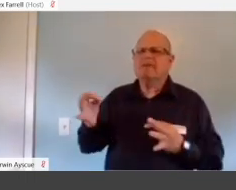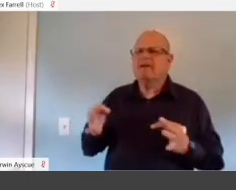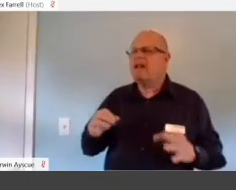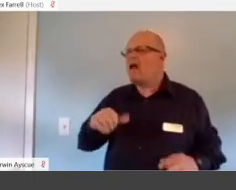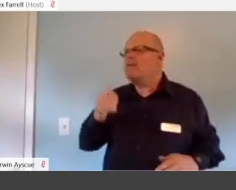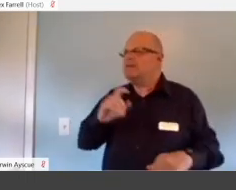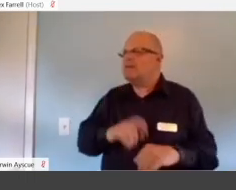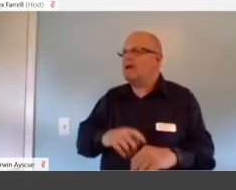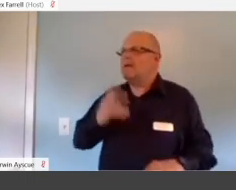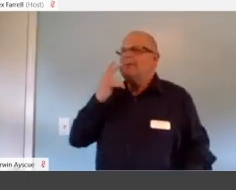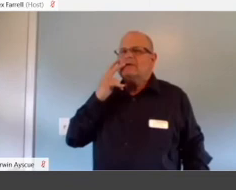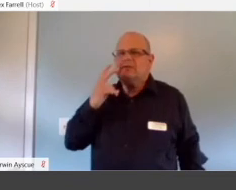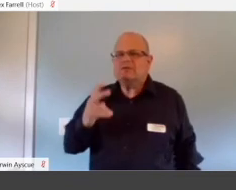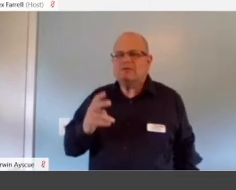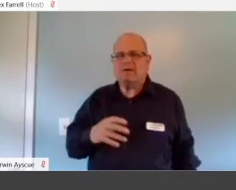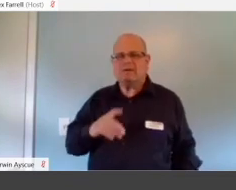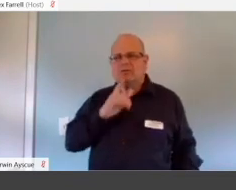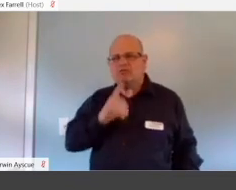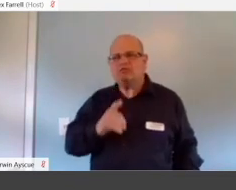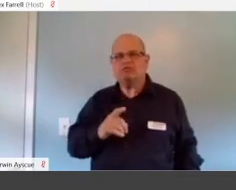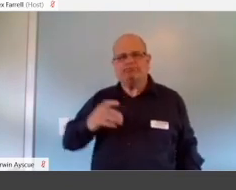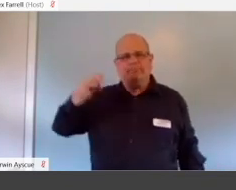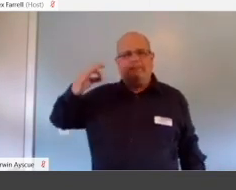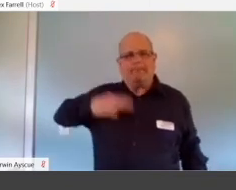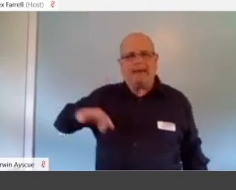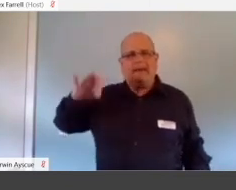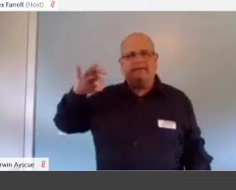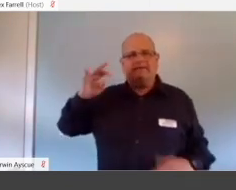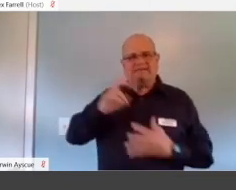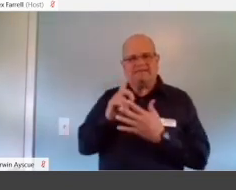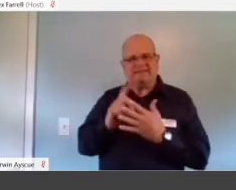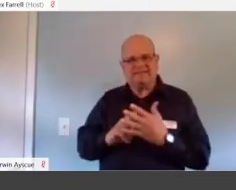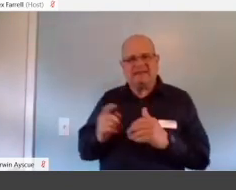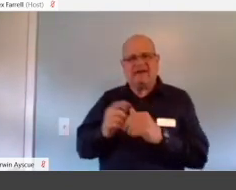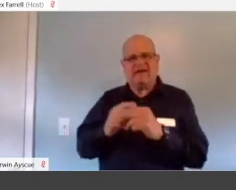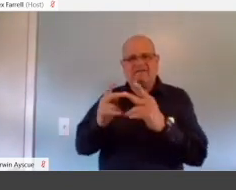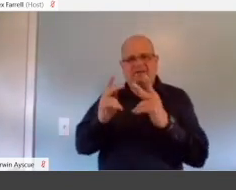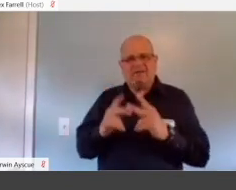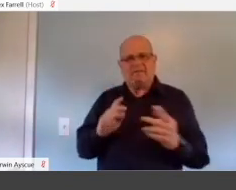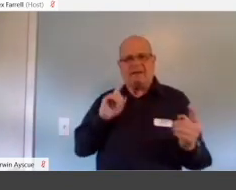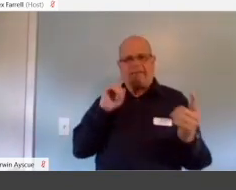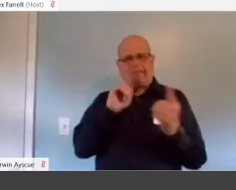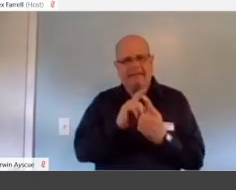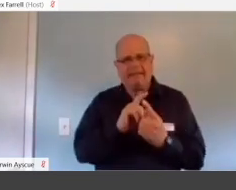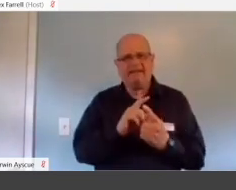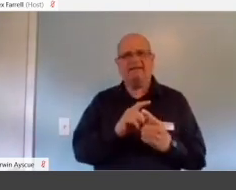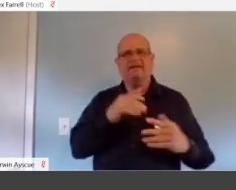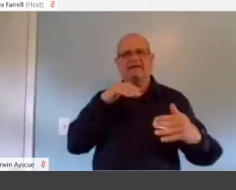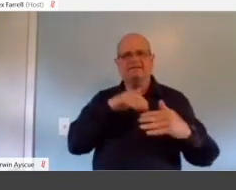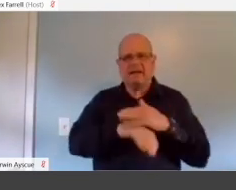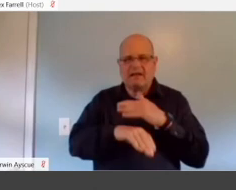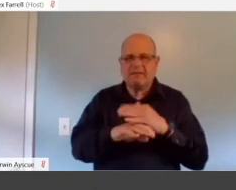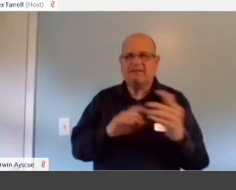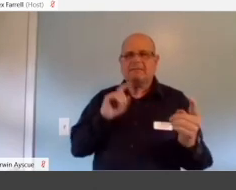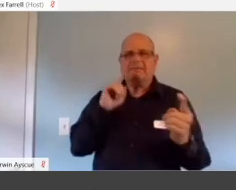when you saw a direct benefit from something being designed to meet accessibility and inclusivity needs?